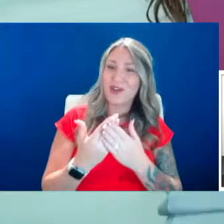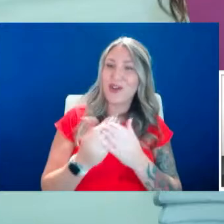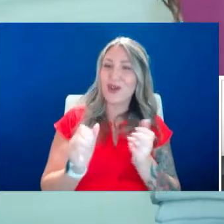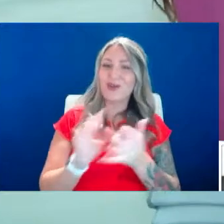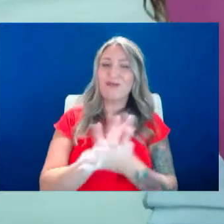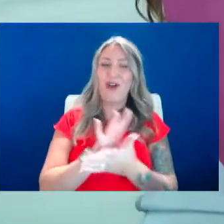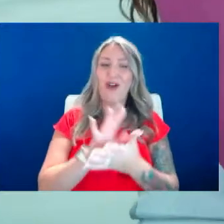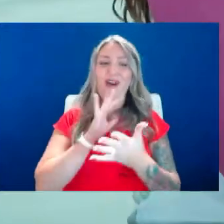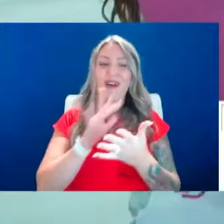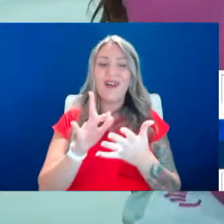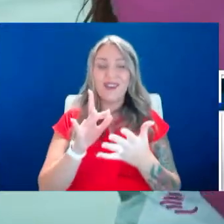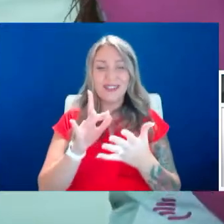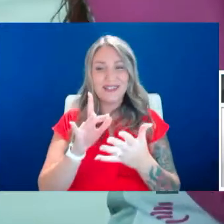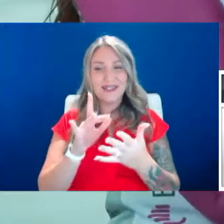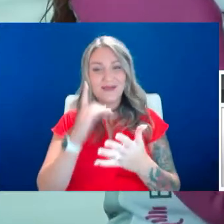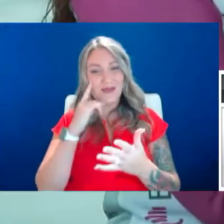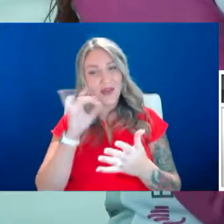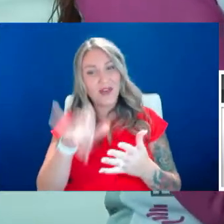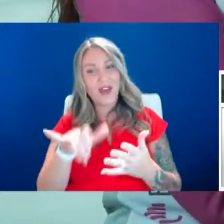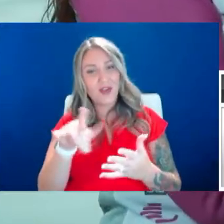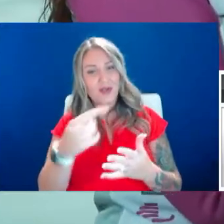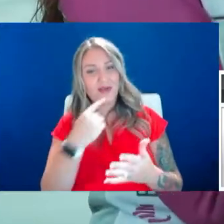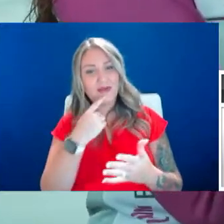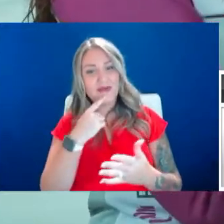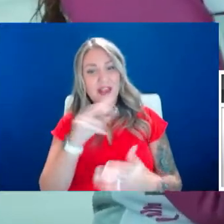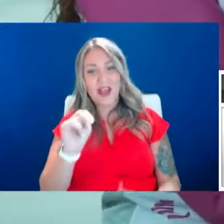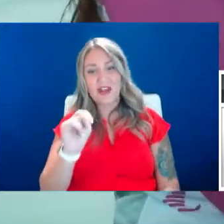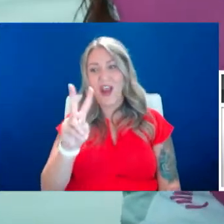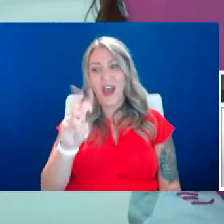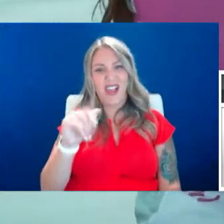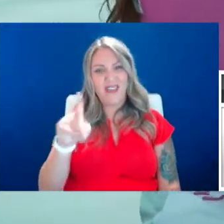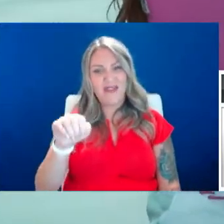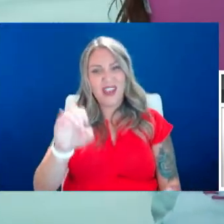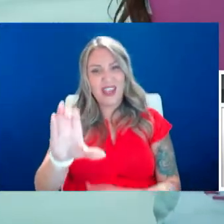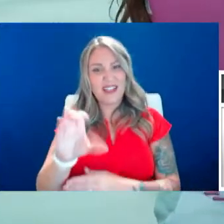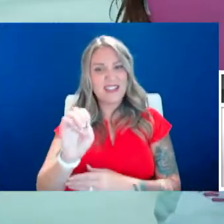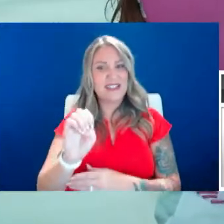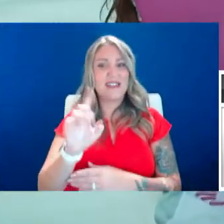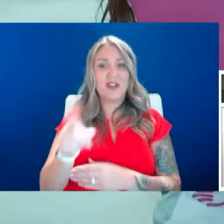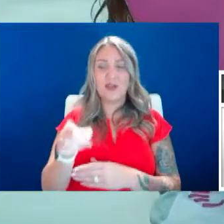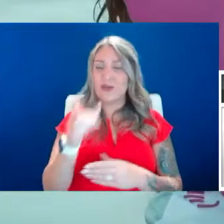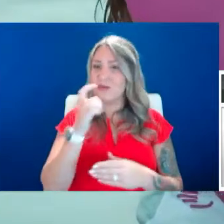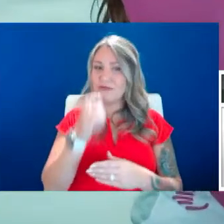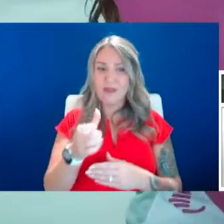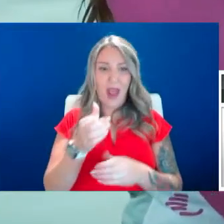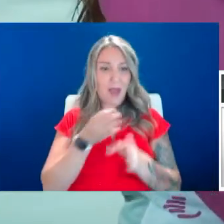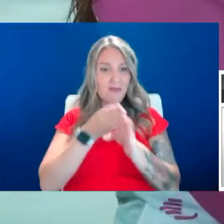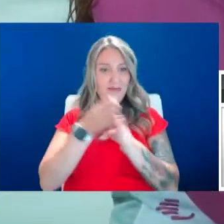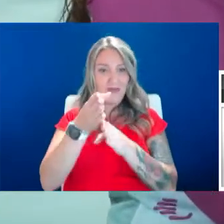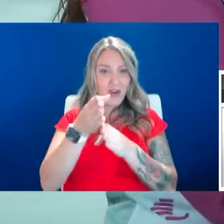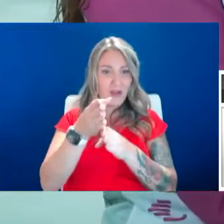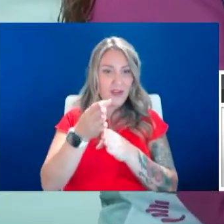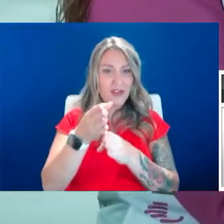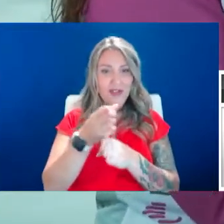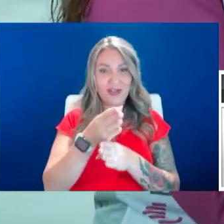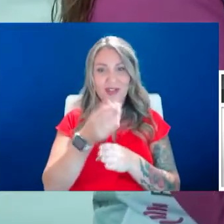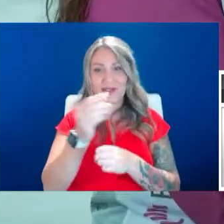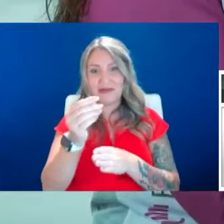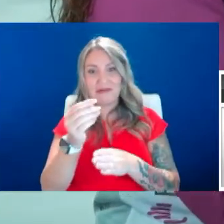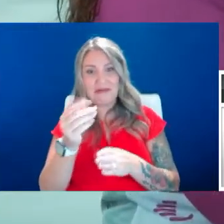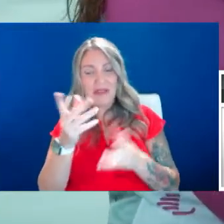going. Now, you said you were a novice, and we talked a little bit ago that you are not a professional or even amateur bike